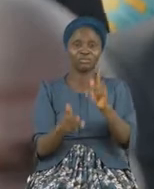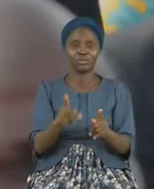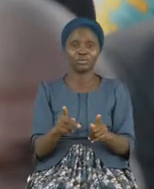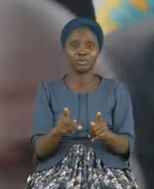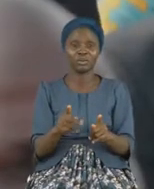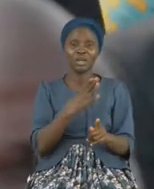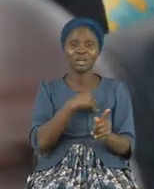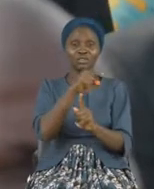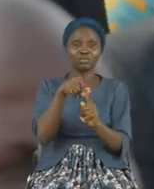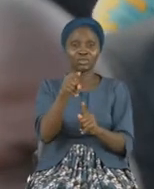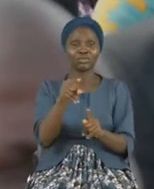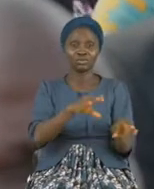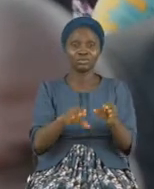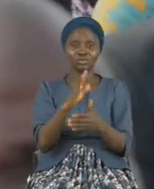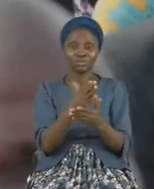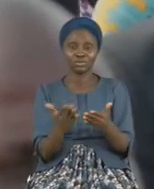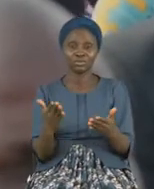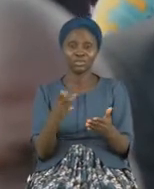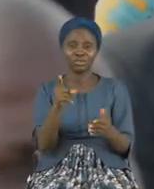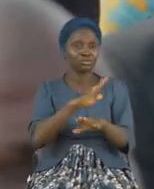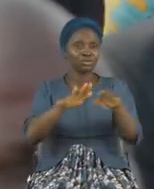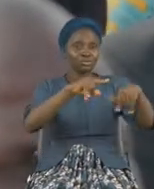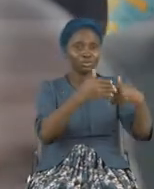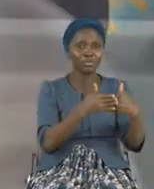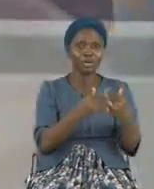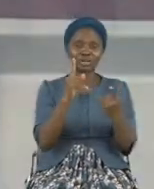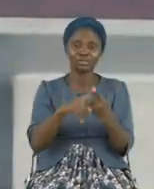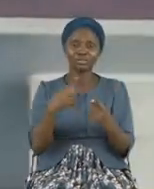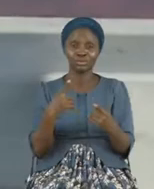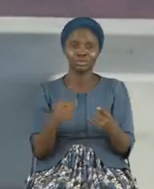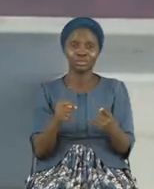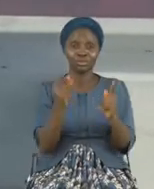the word and check up. Did I say